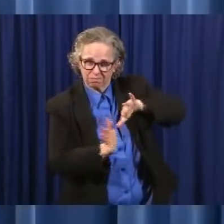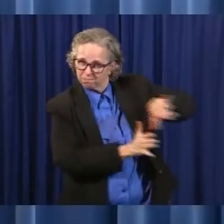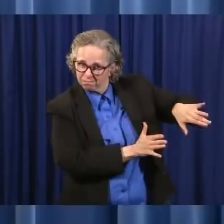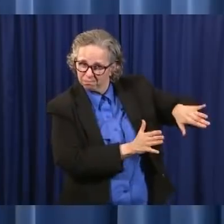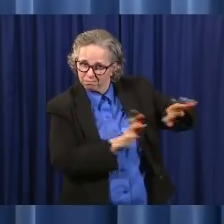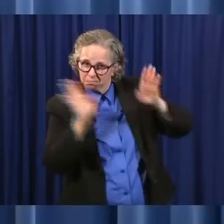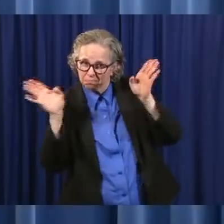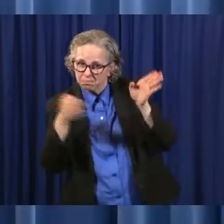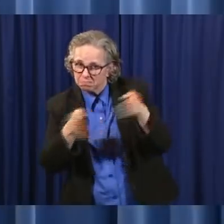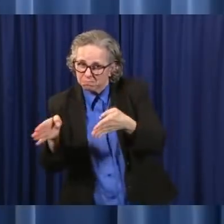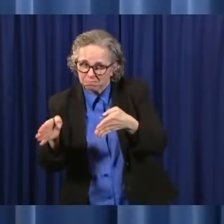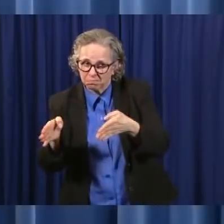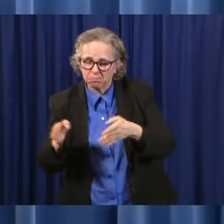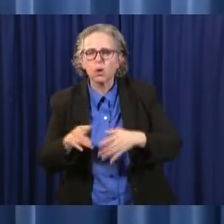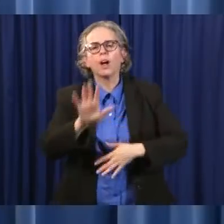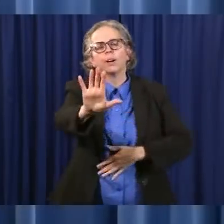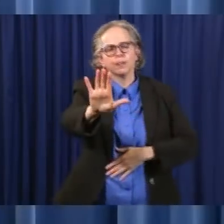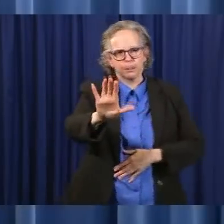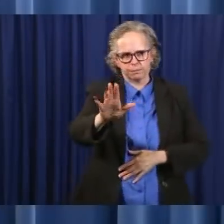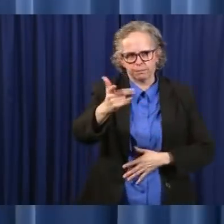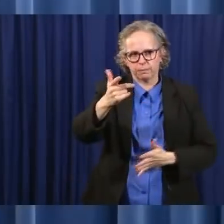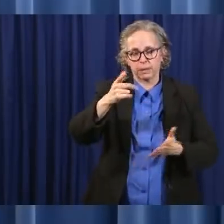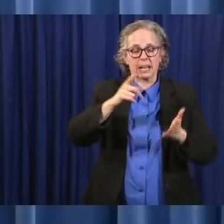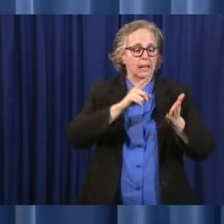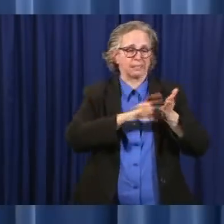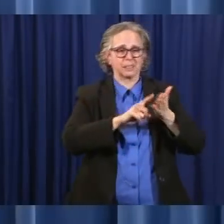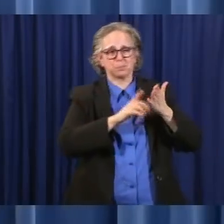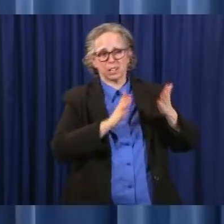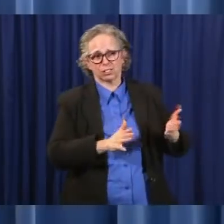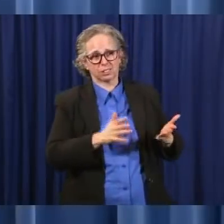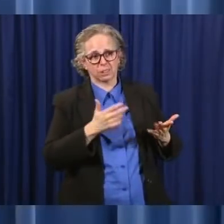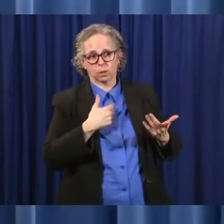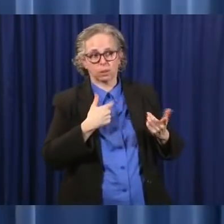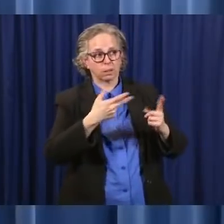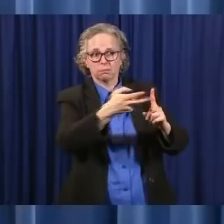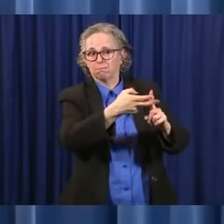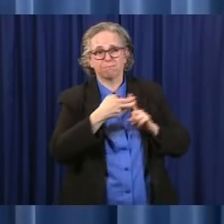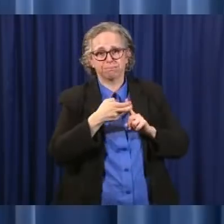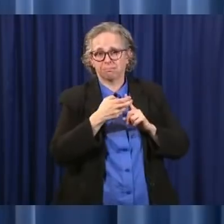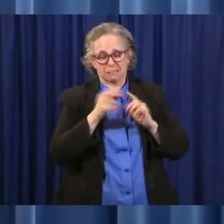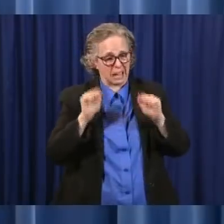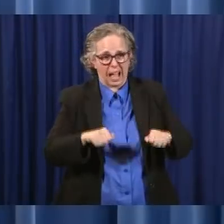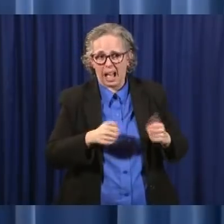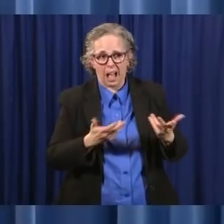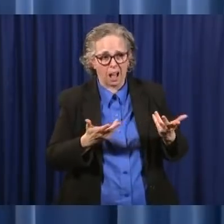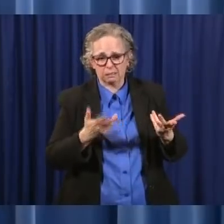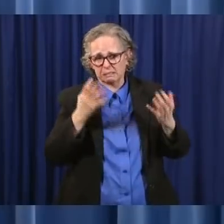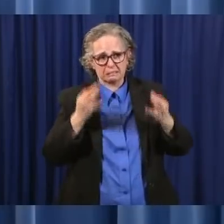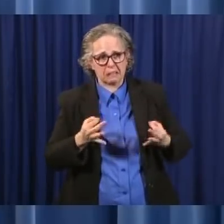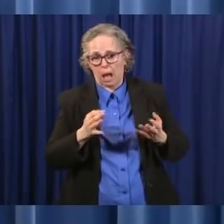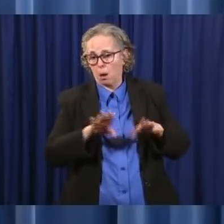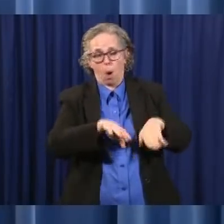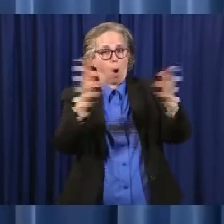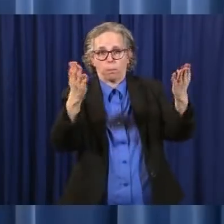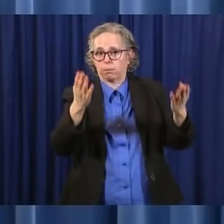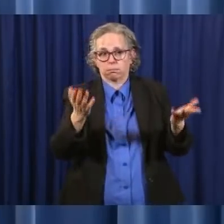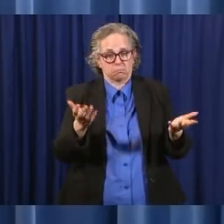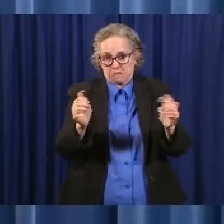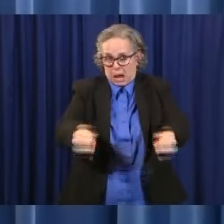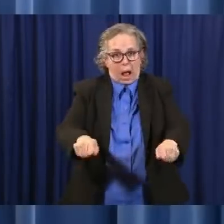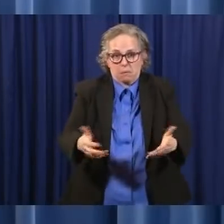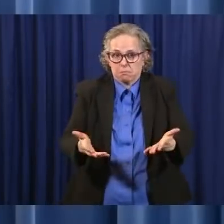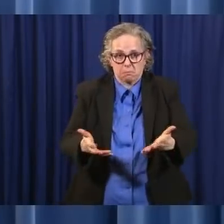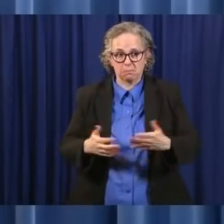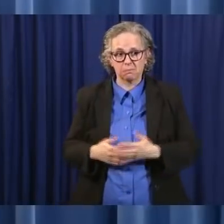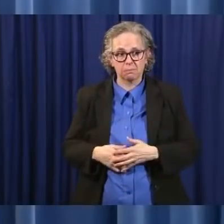Well, inspectors can always, look, the inspectors can always be brought back if that's where we go. So there hasn't